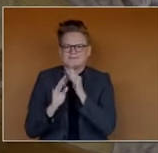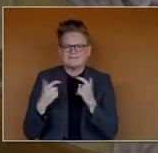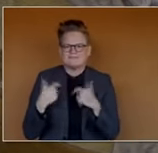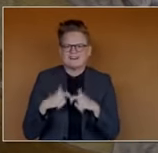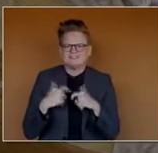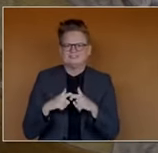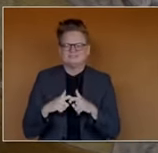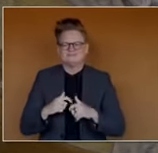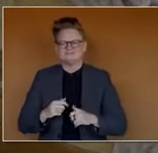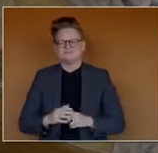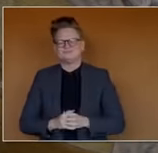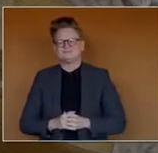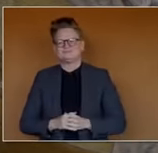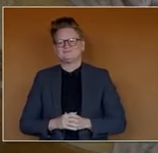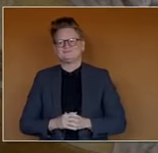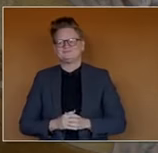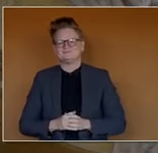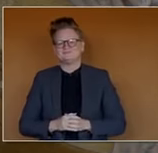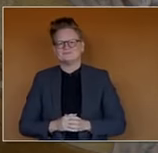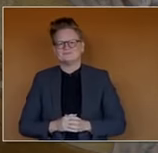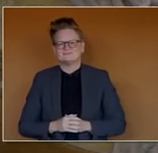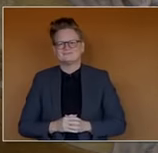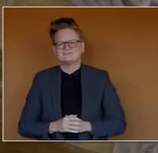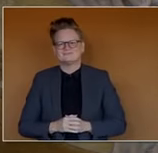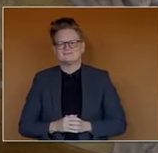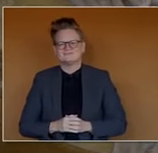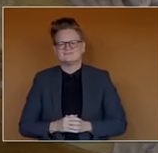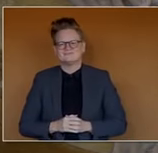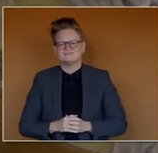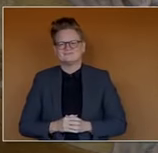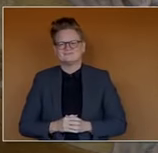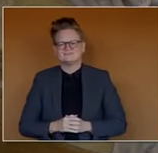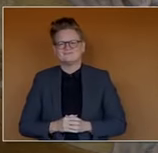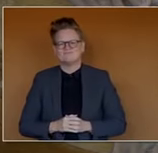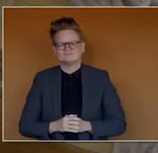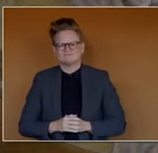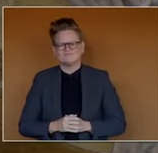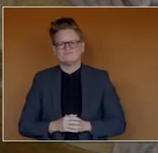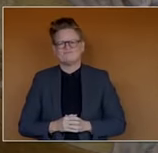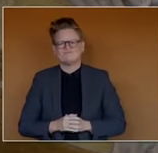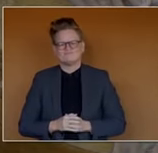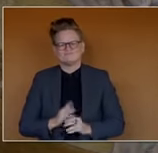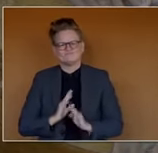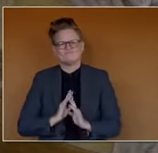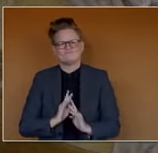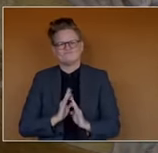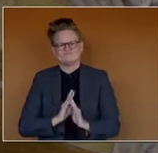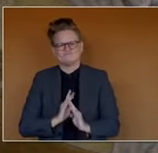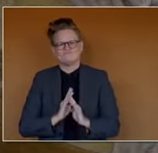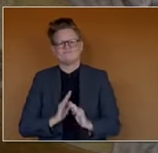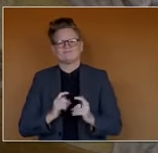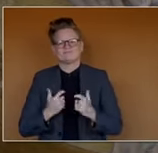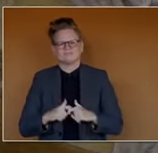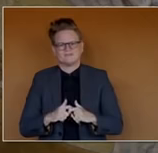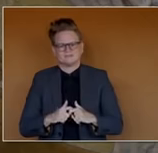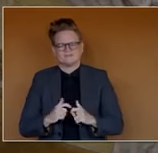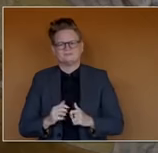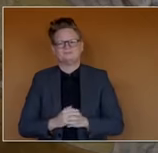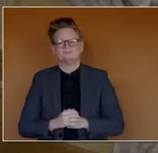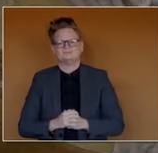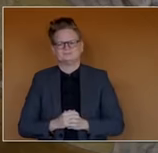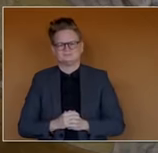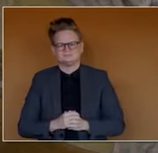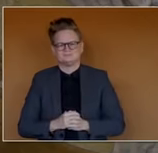importante que otros años, porque hay dinero que es gratuitas para familias,